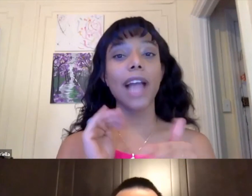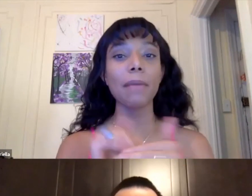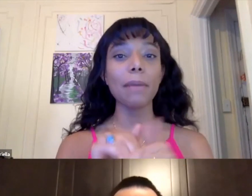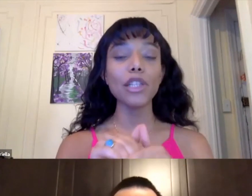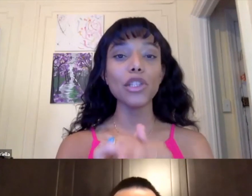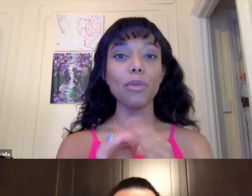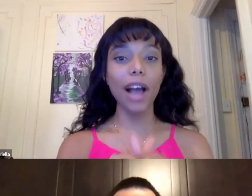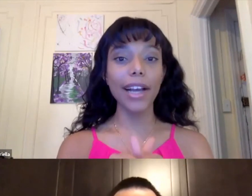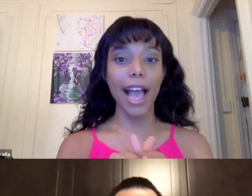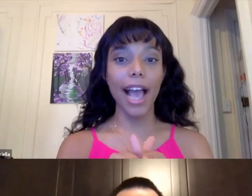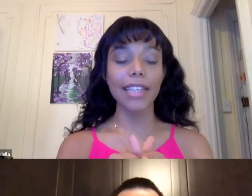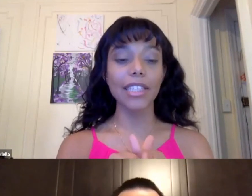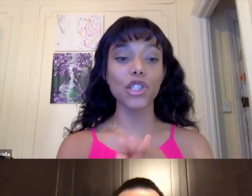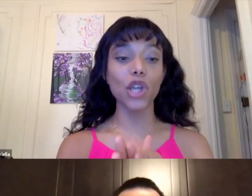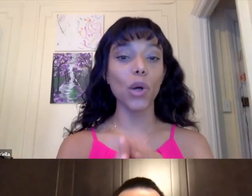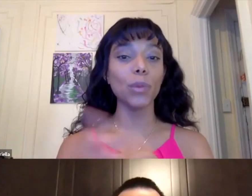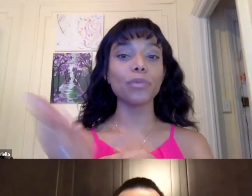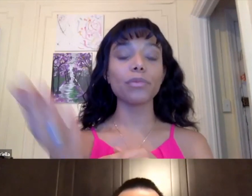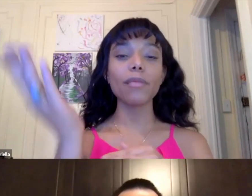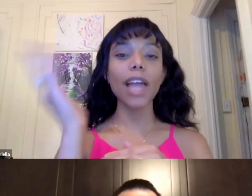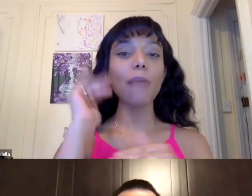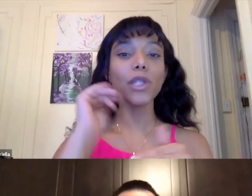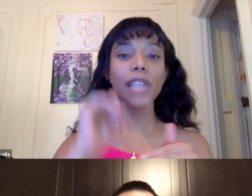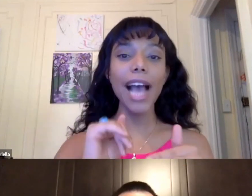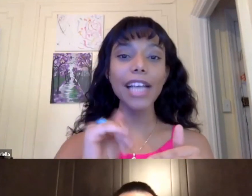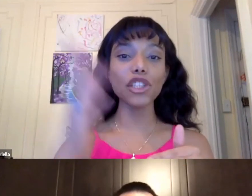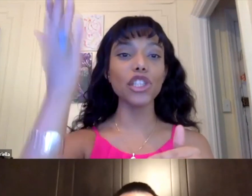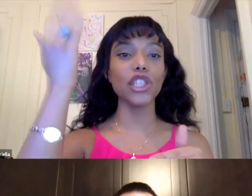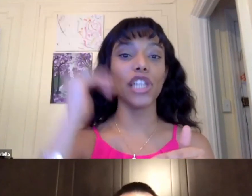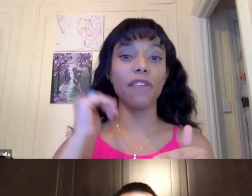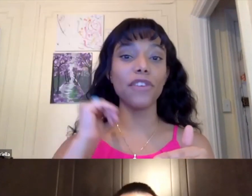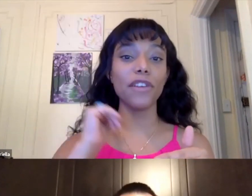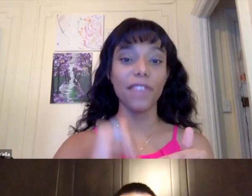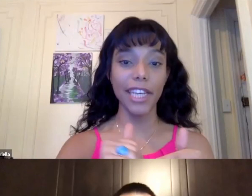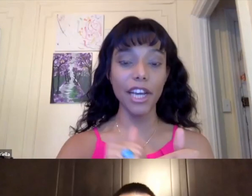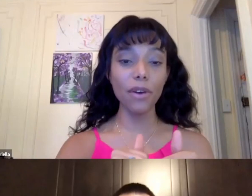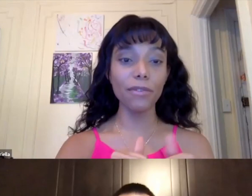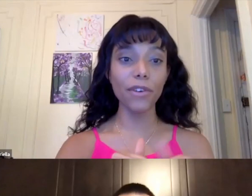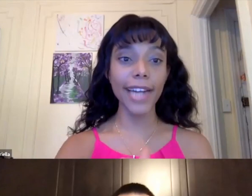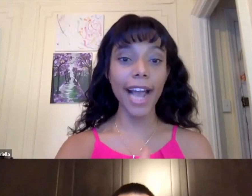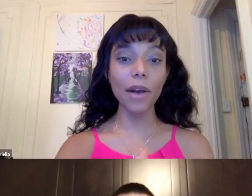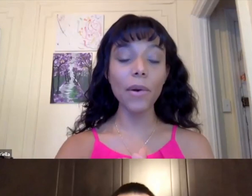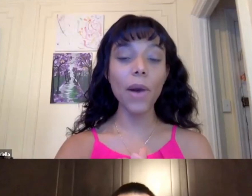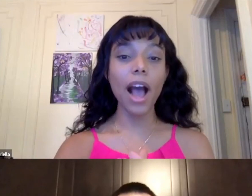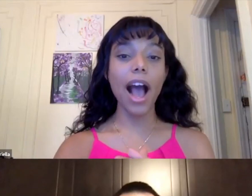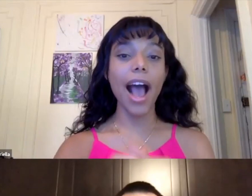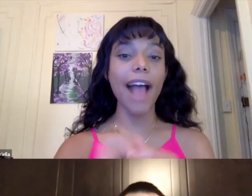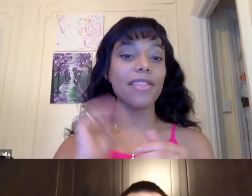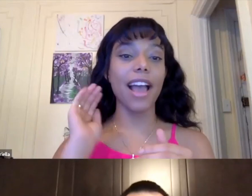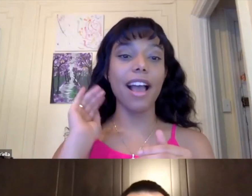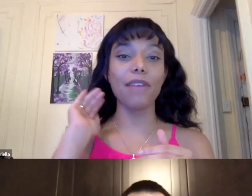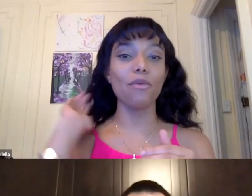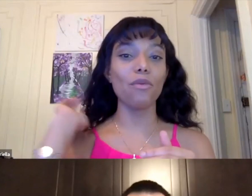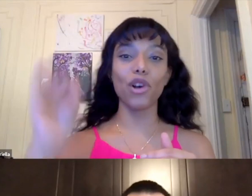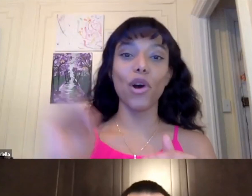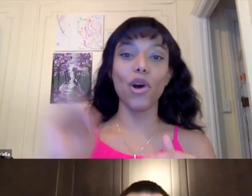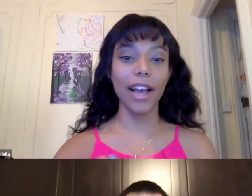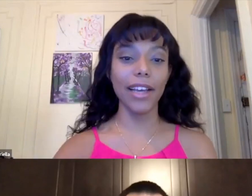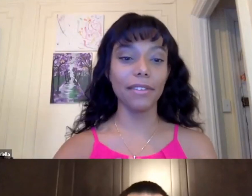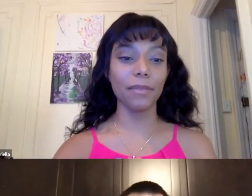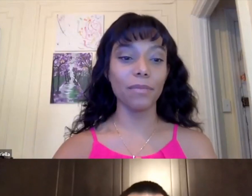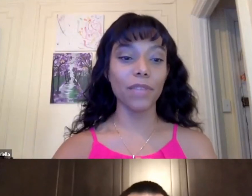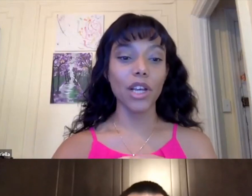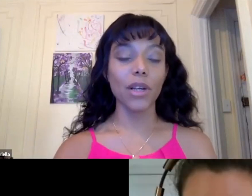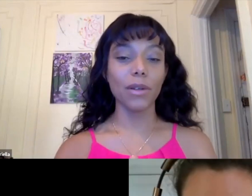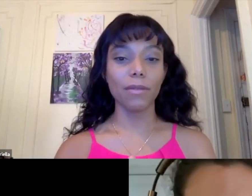so I'm about to broadcast, so I'm going to ask you to turn off your video for now, and then we'll go